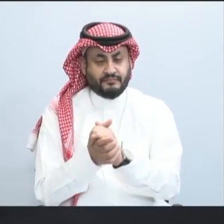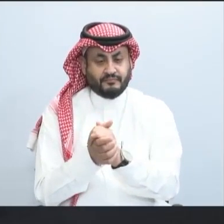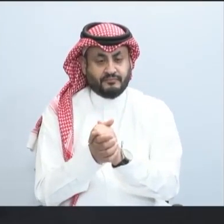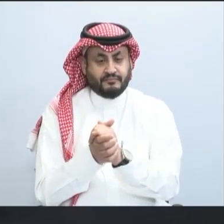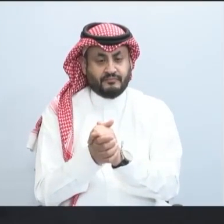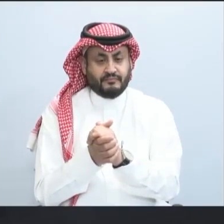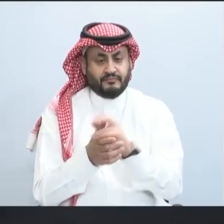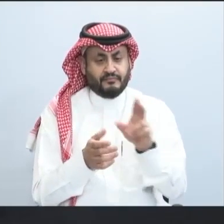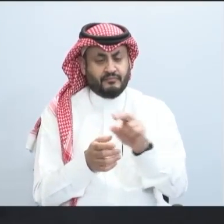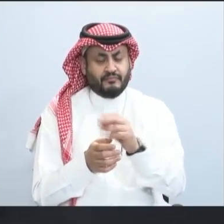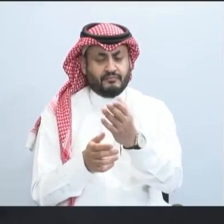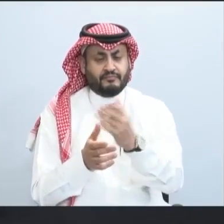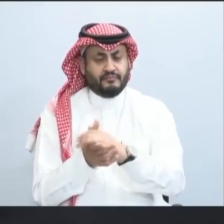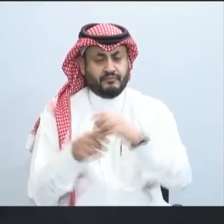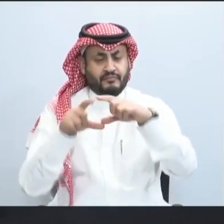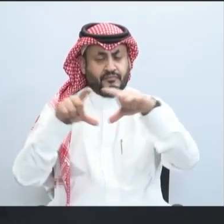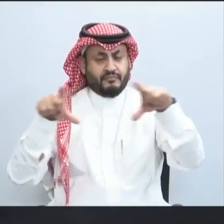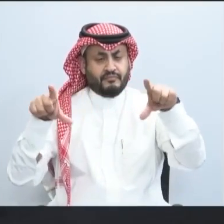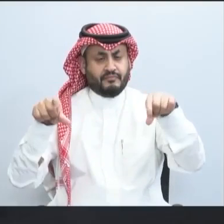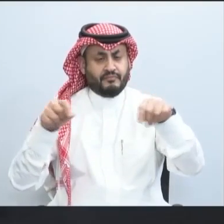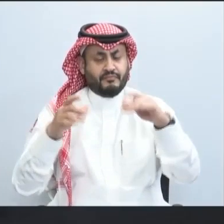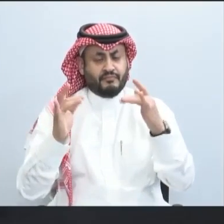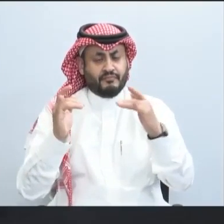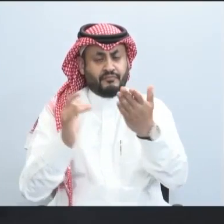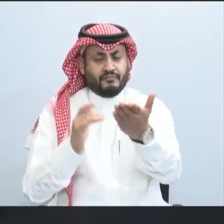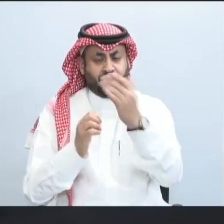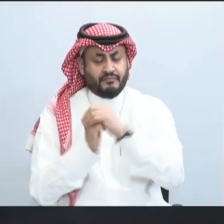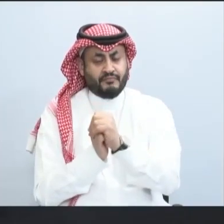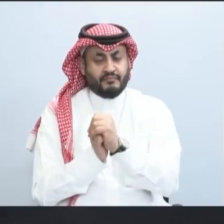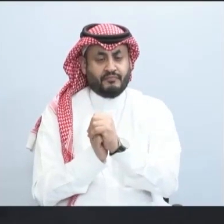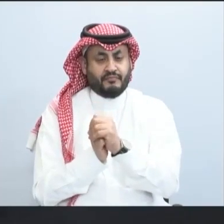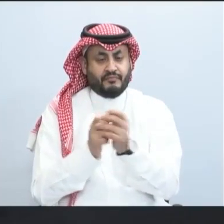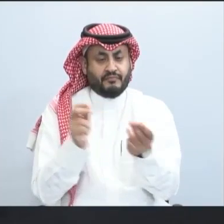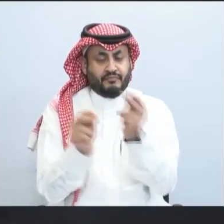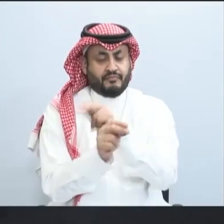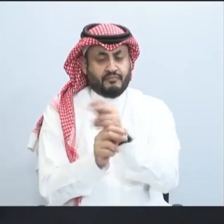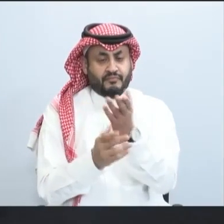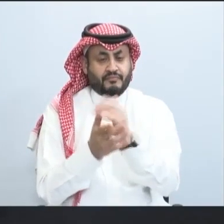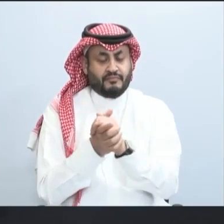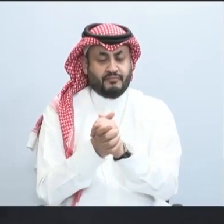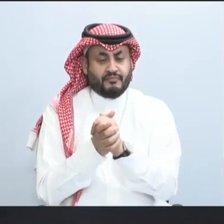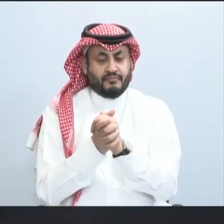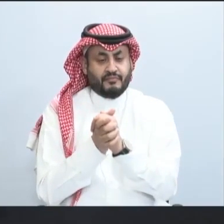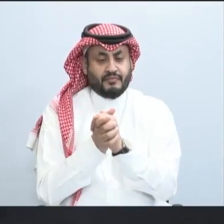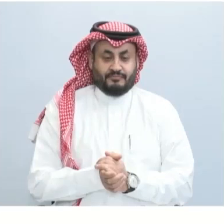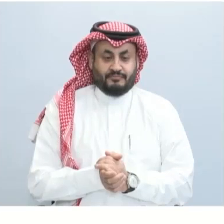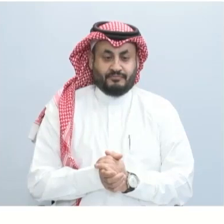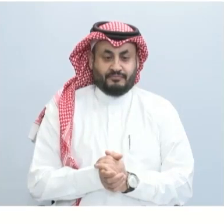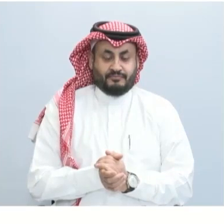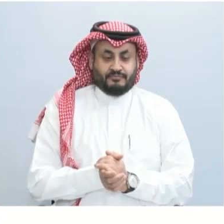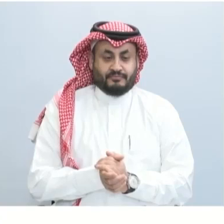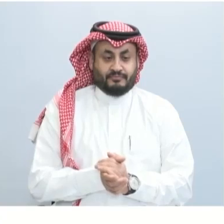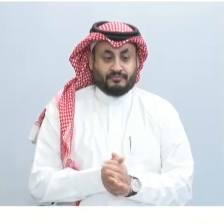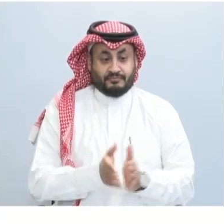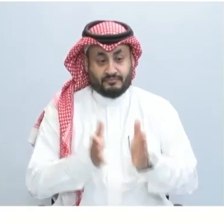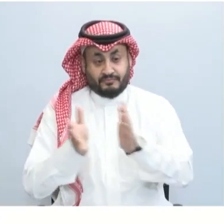we can see here, here we have a list of the object pronouns that we can use.